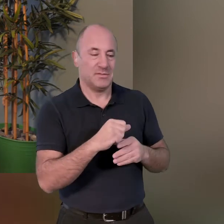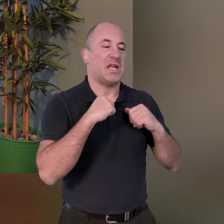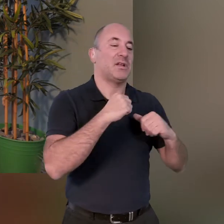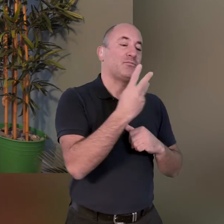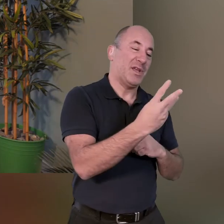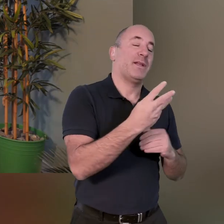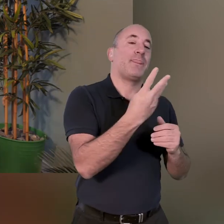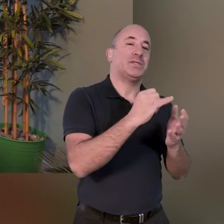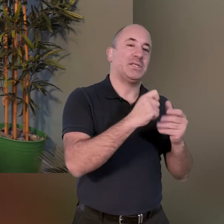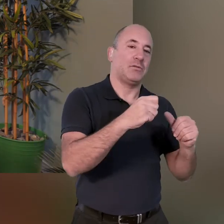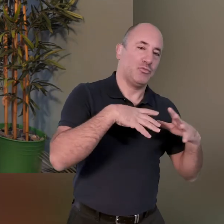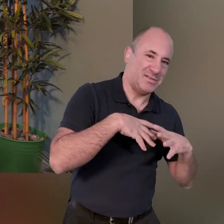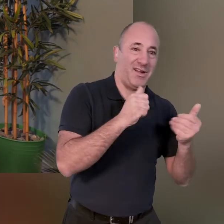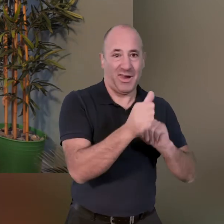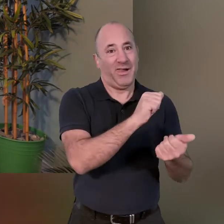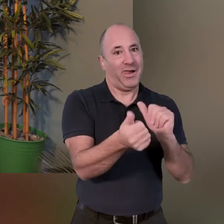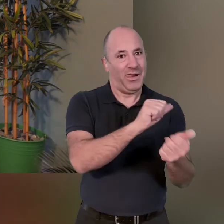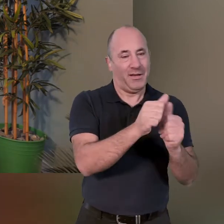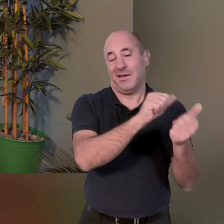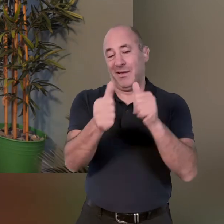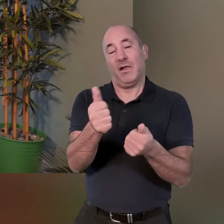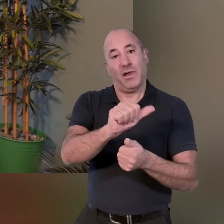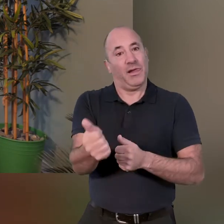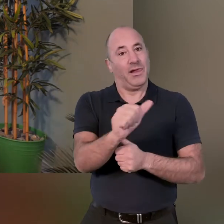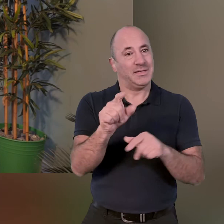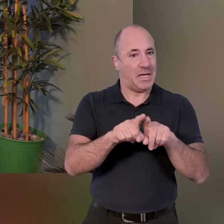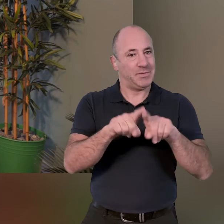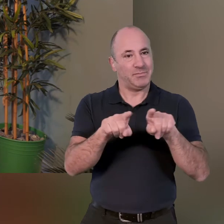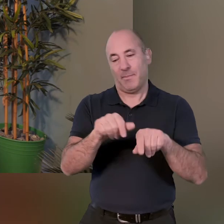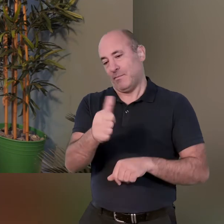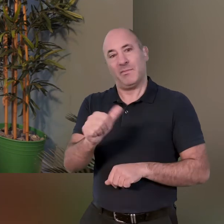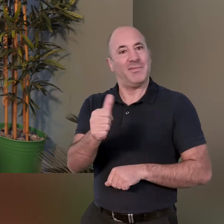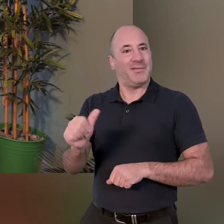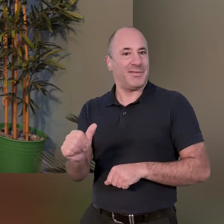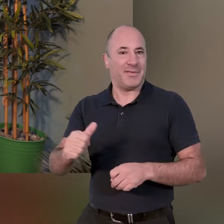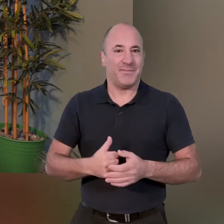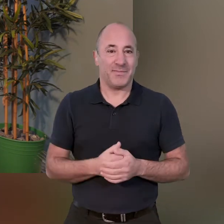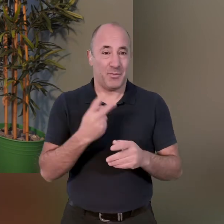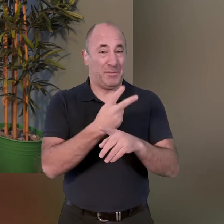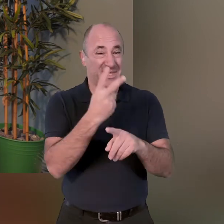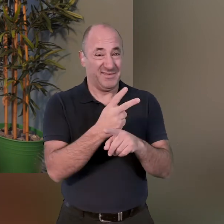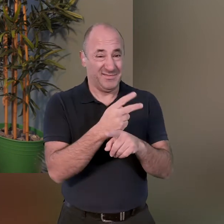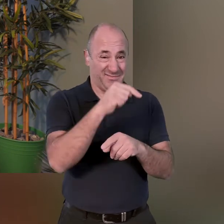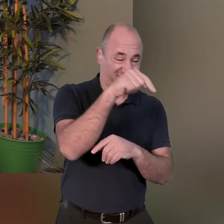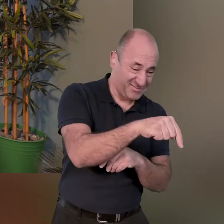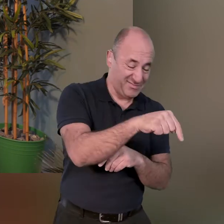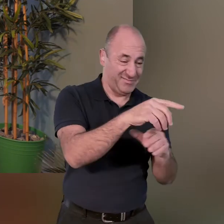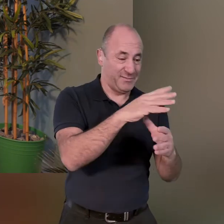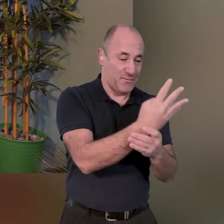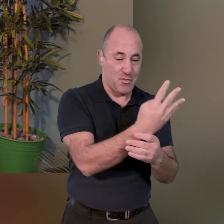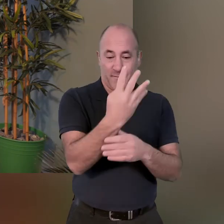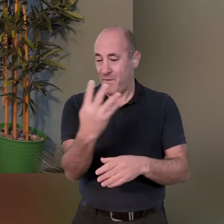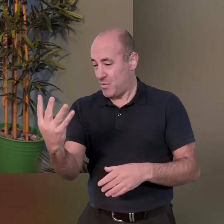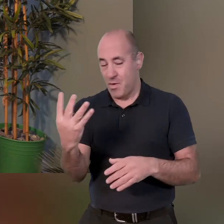seconds rest. Exercise 4 for 30 seconds rest. Then we repeated that 3 times to make up that